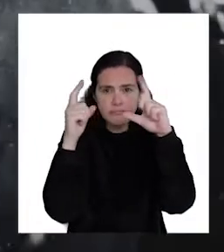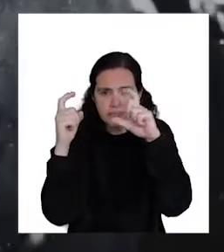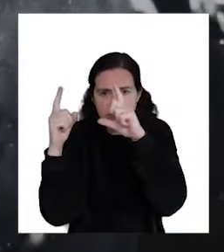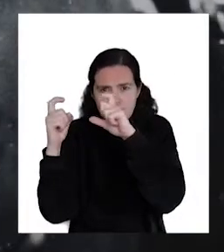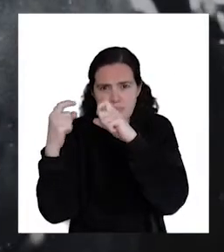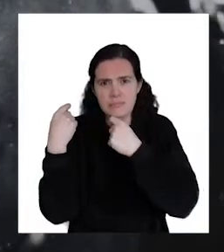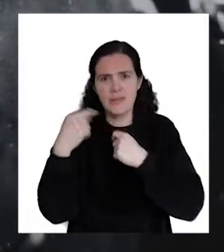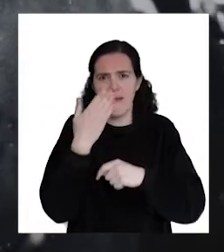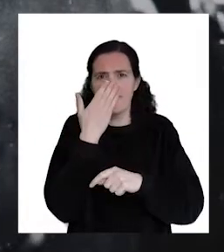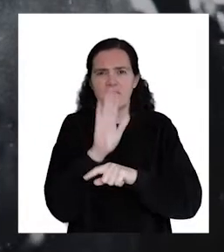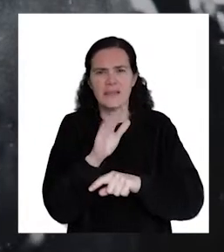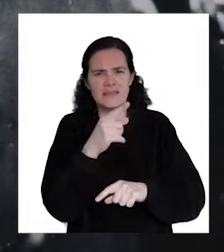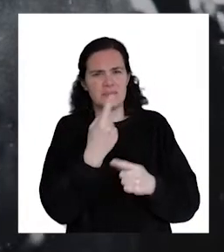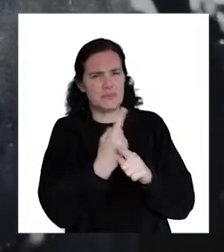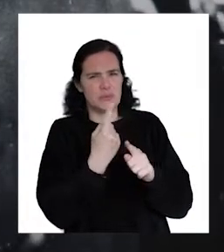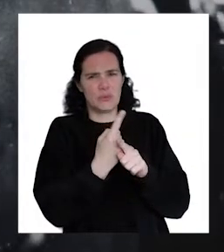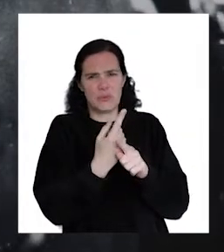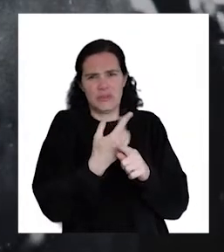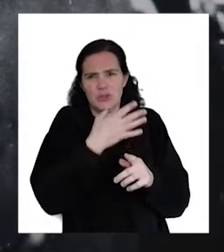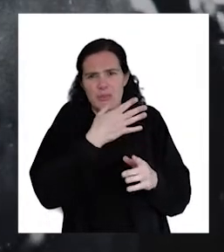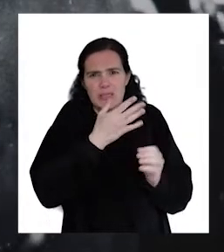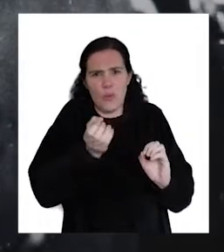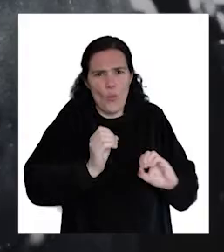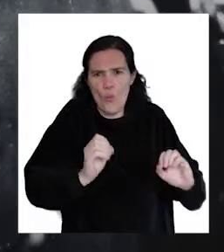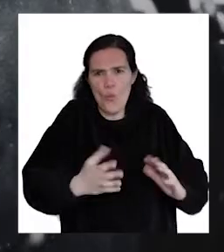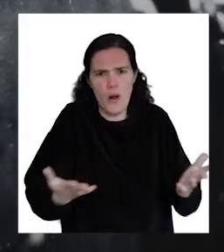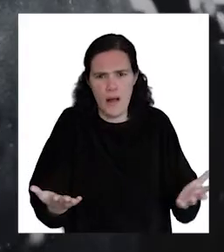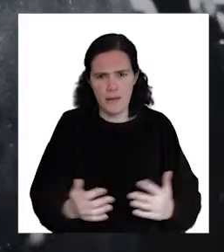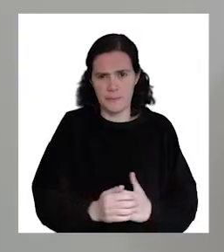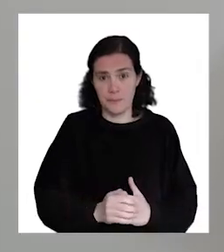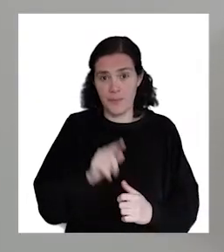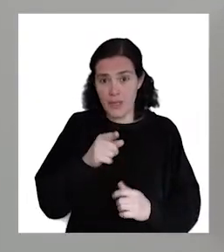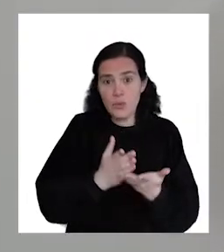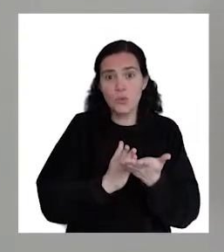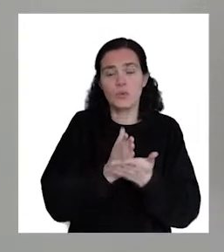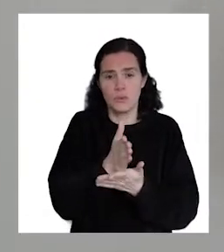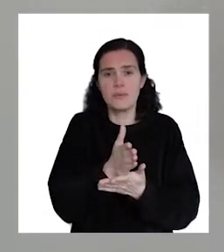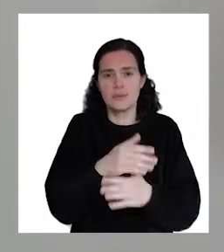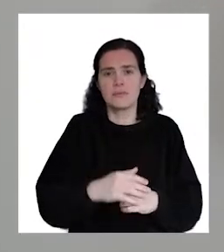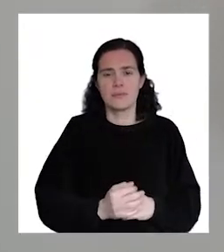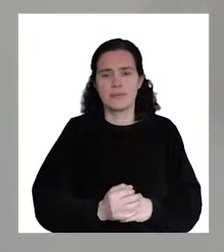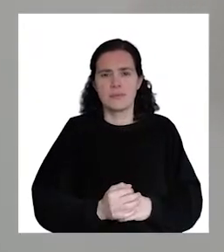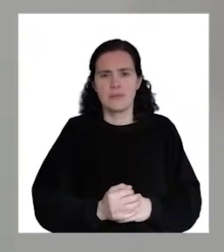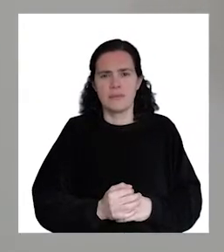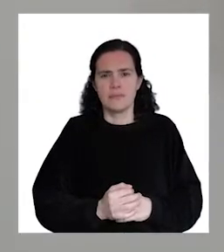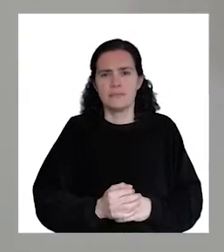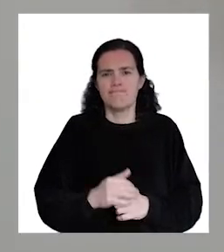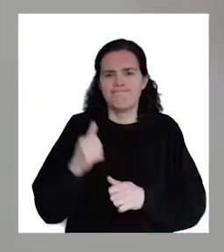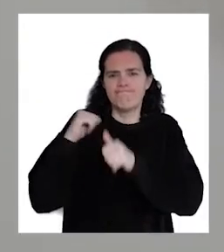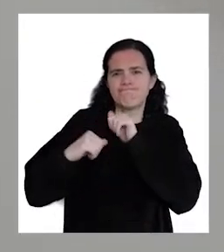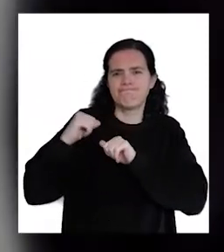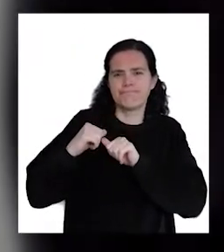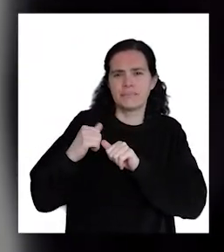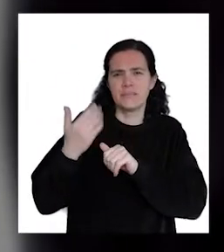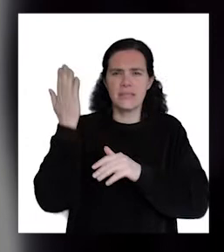in front of what is absolutely unspeakable. This is the continuation of